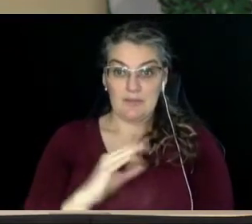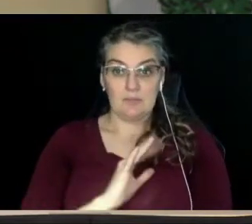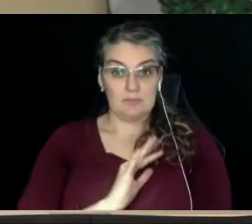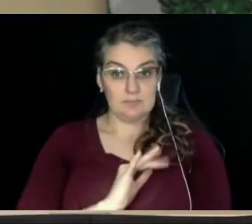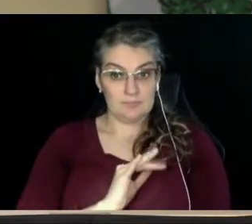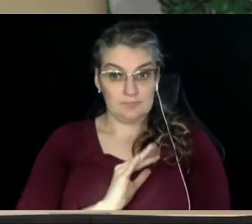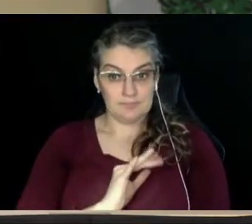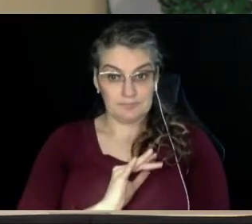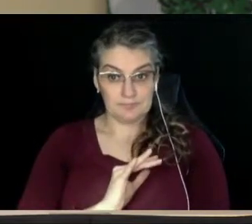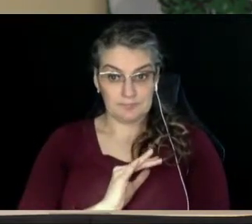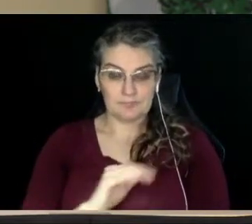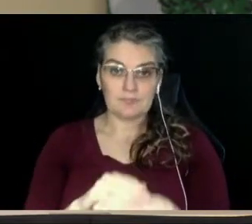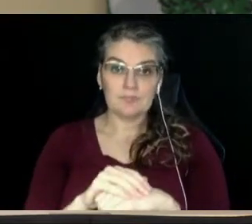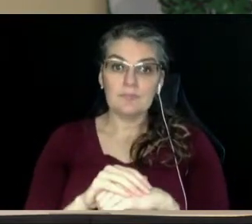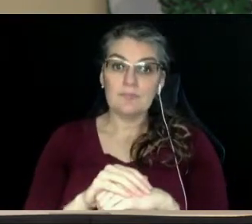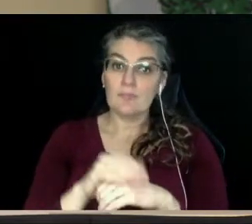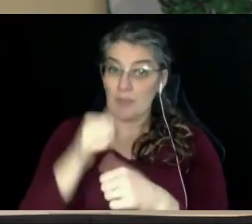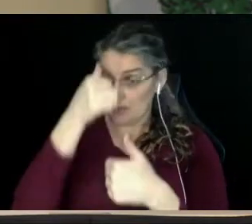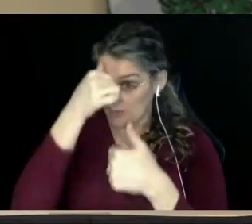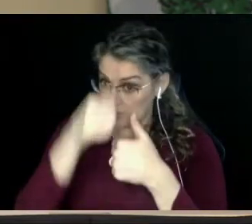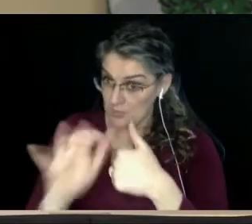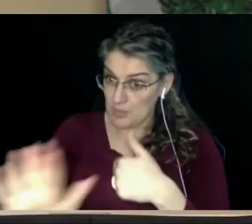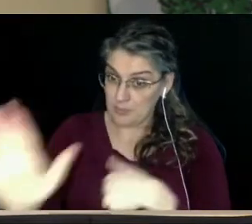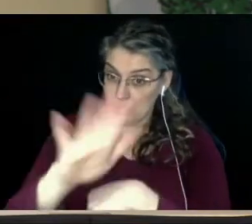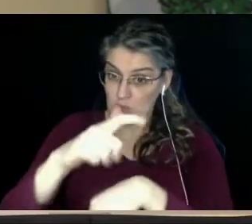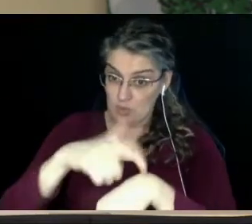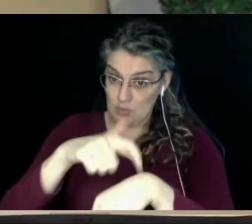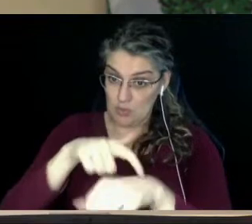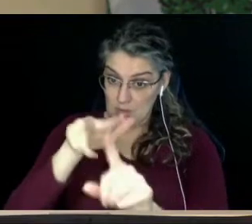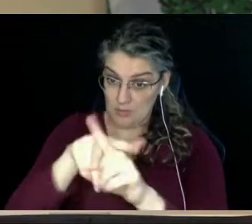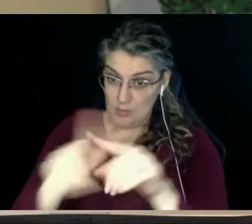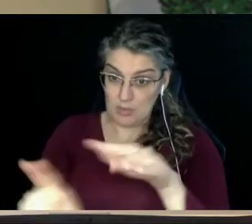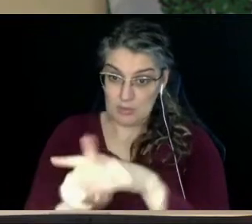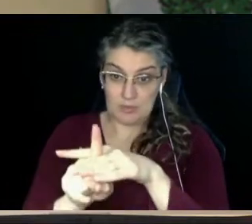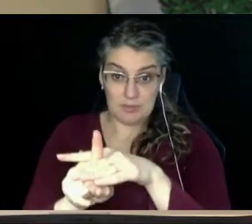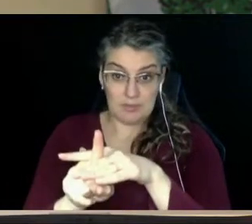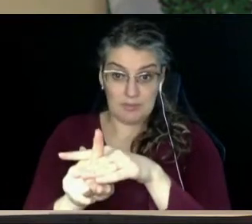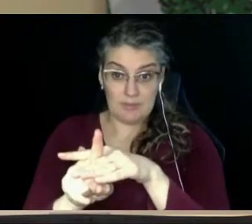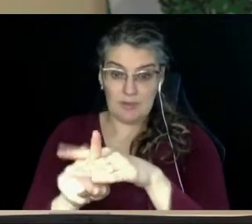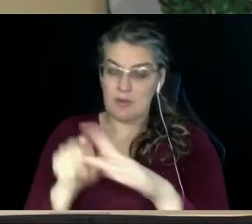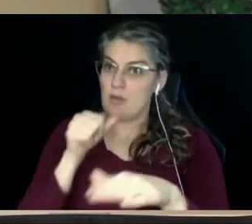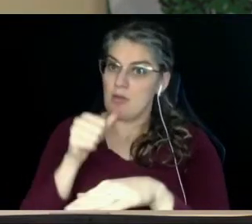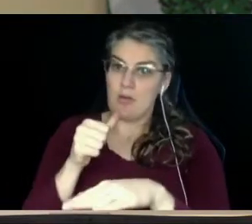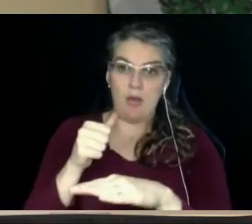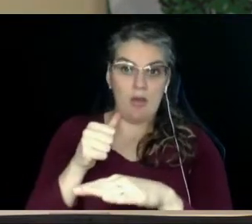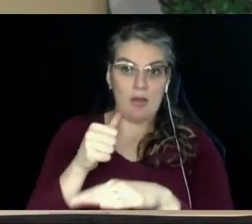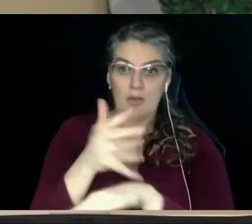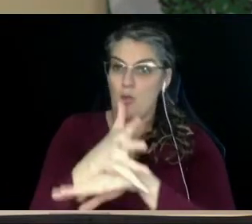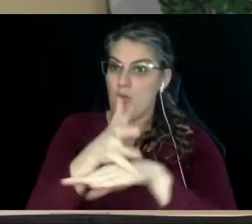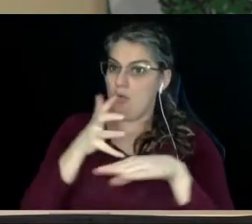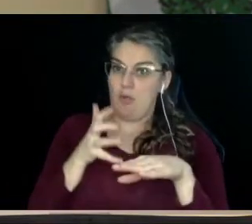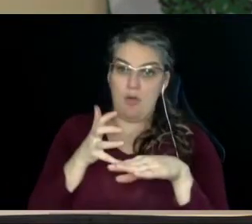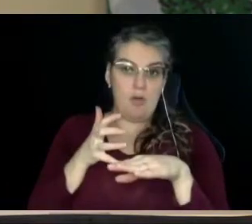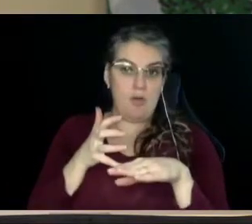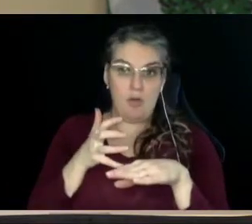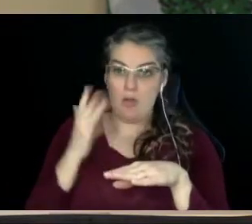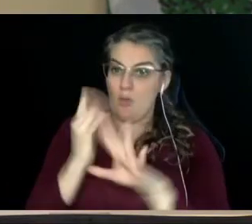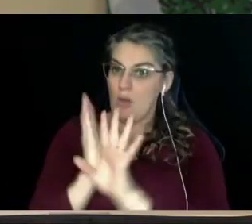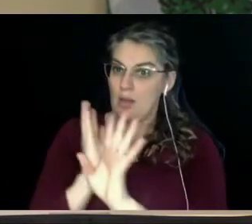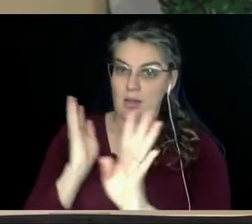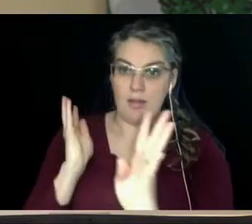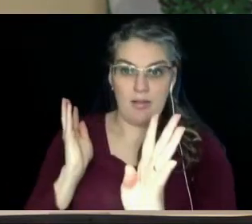show up at your scheduled appointment time for clinics and not too early for your appointment to avoid congestion of people at our